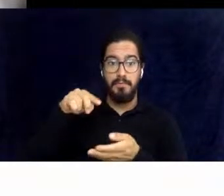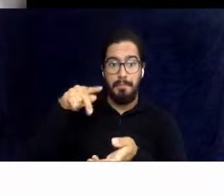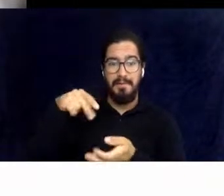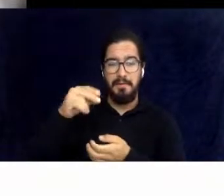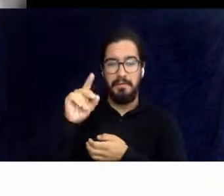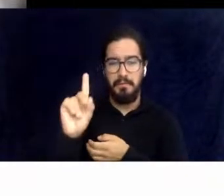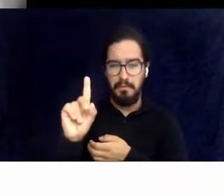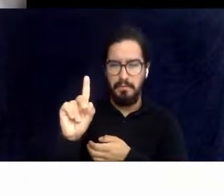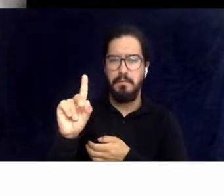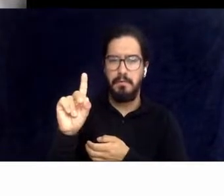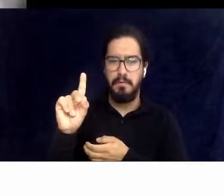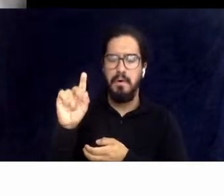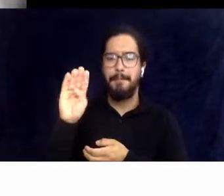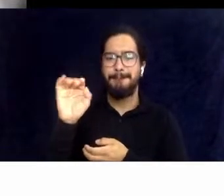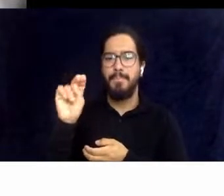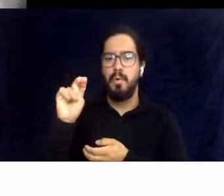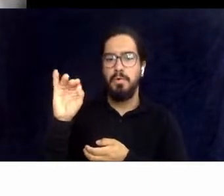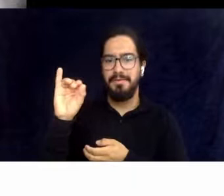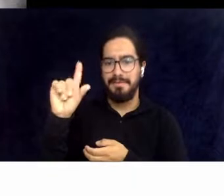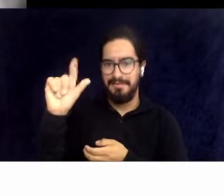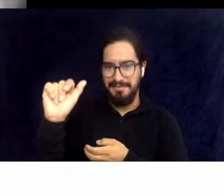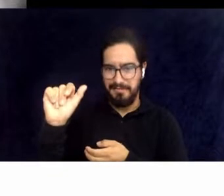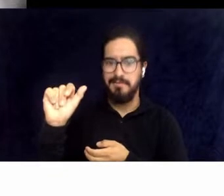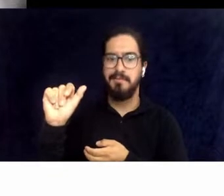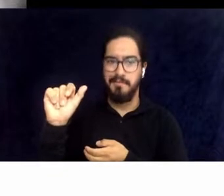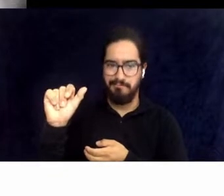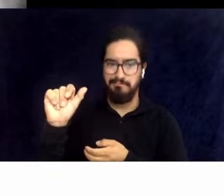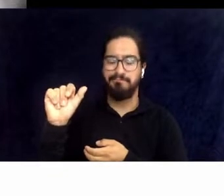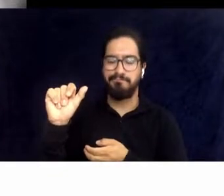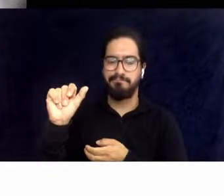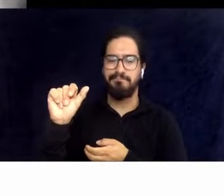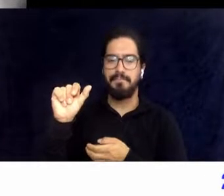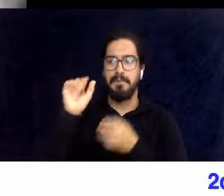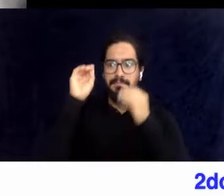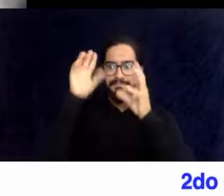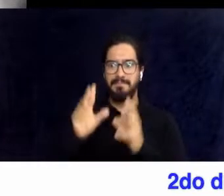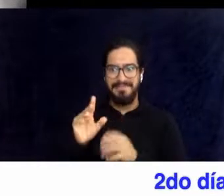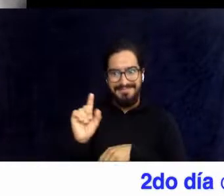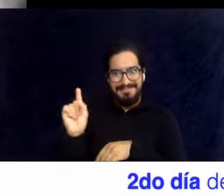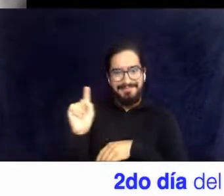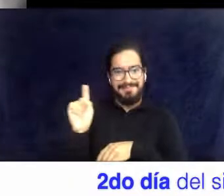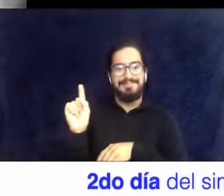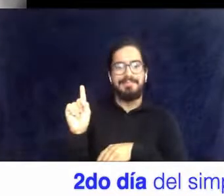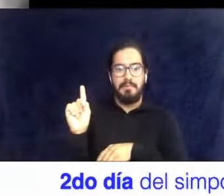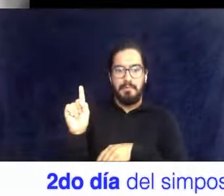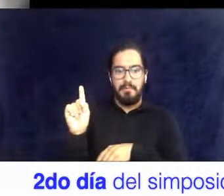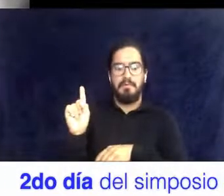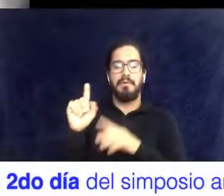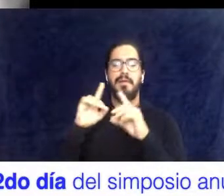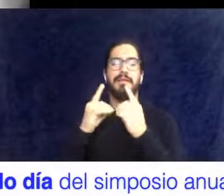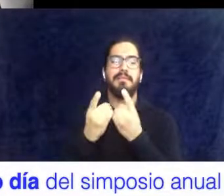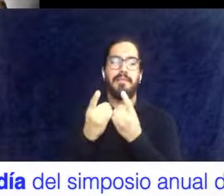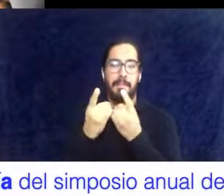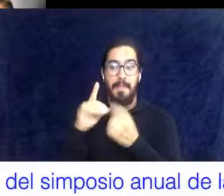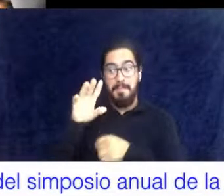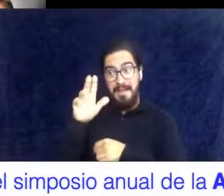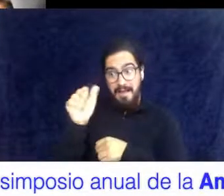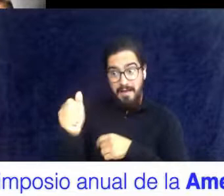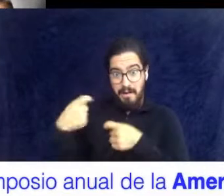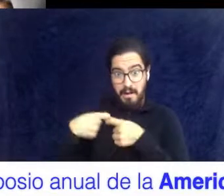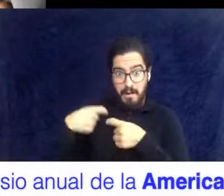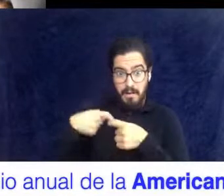Dr. Bonilla, she is a professor in the Department of Africana, Puerto Rican, and Latino Studies at Hunter